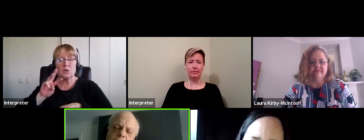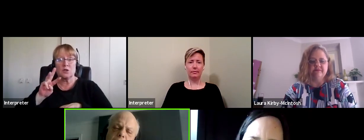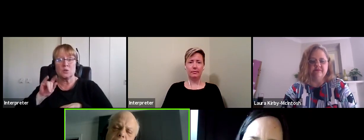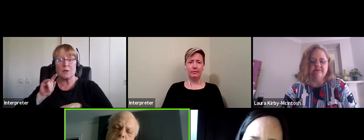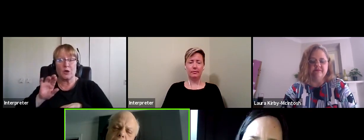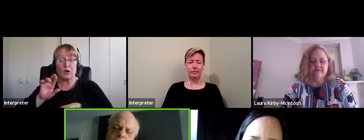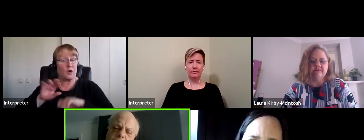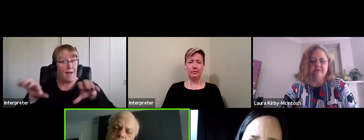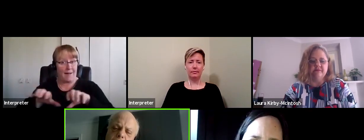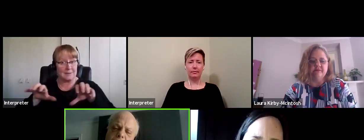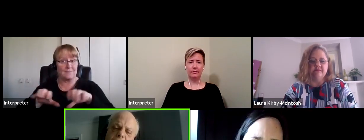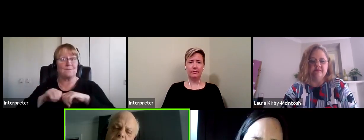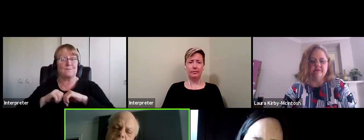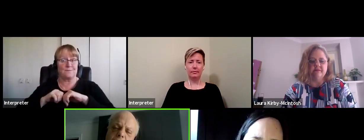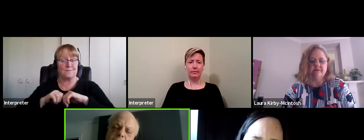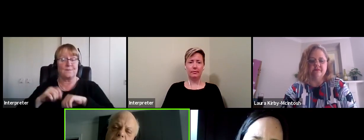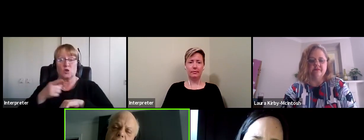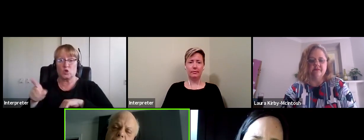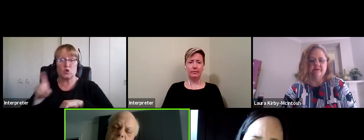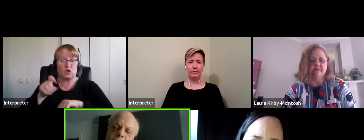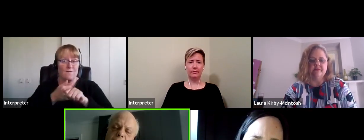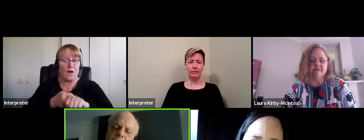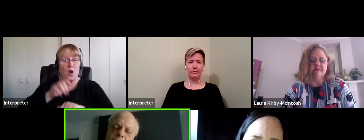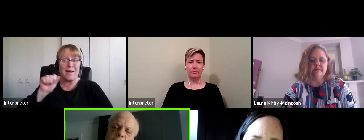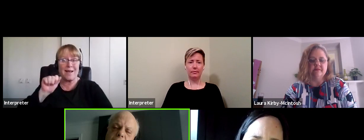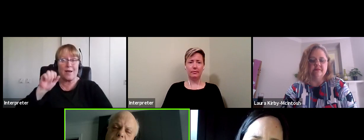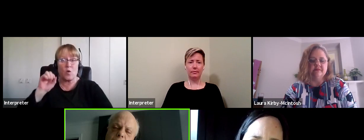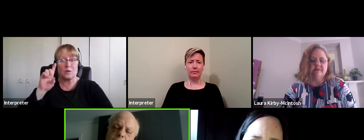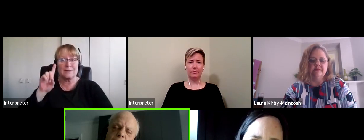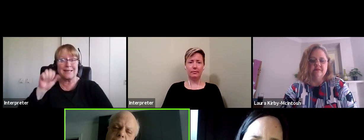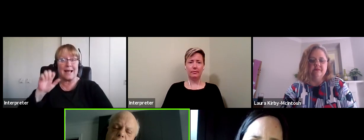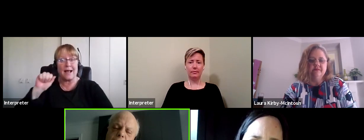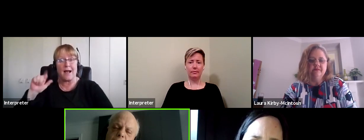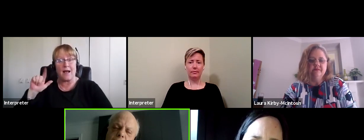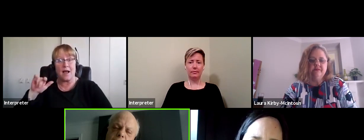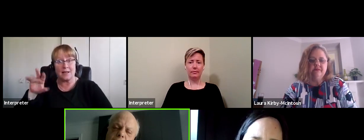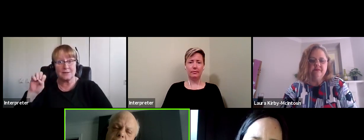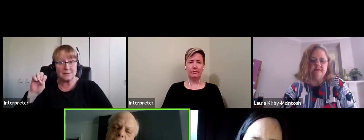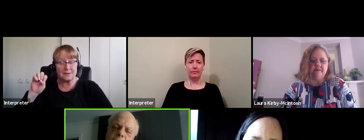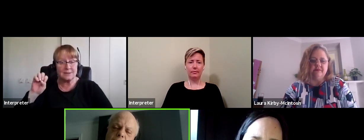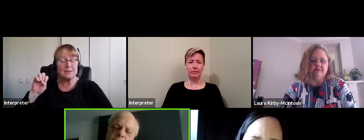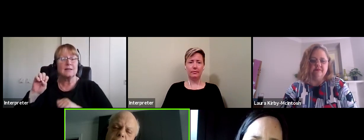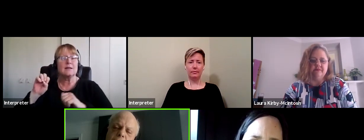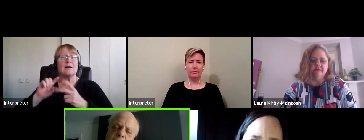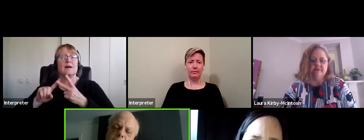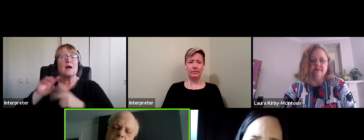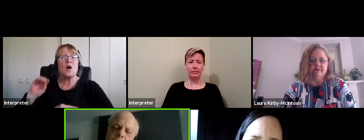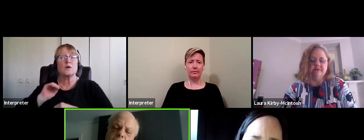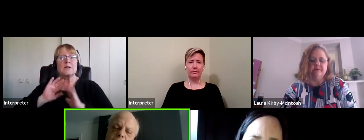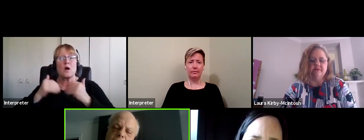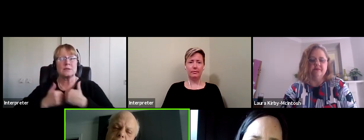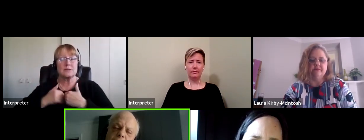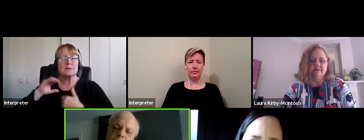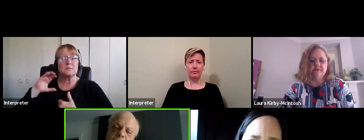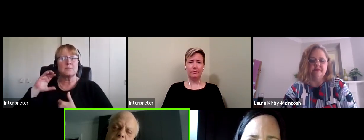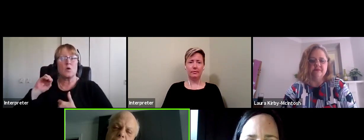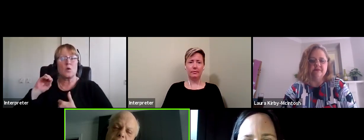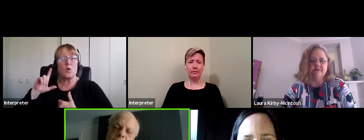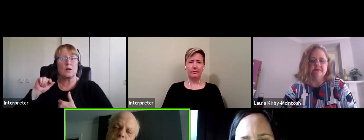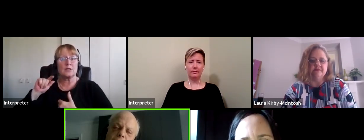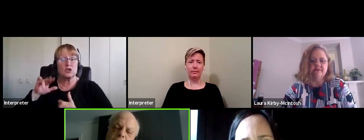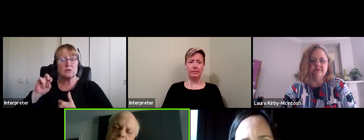We encourage you to follow at AODA Alliance, and for the Ontario Autism Coalition, let